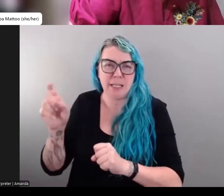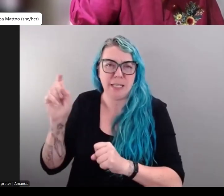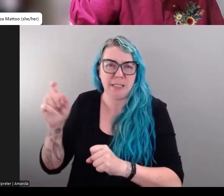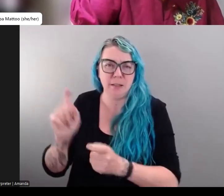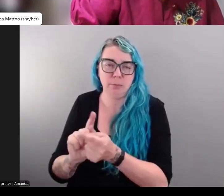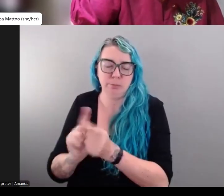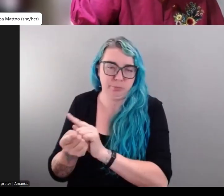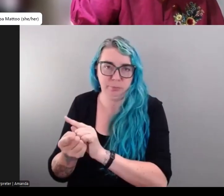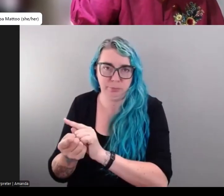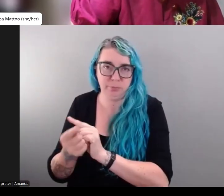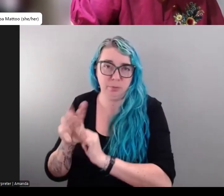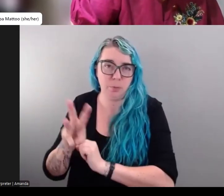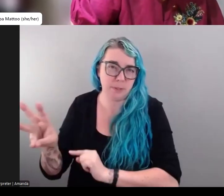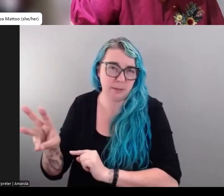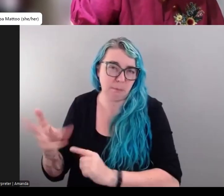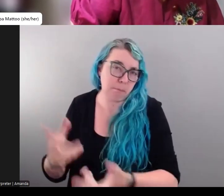Excellent.